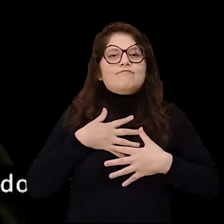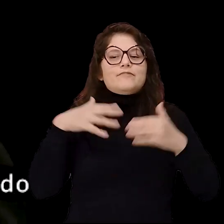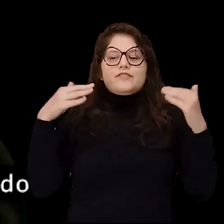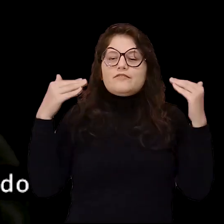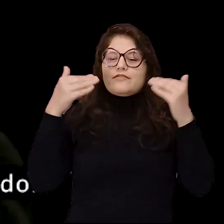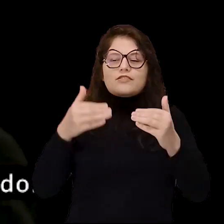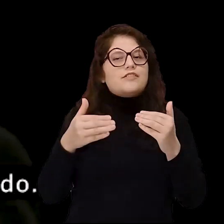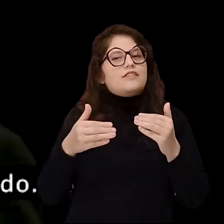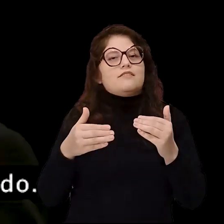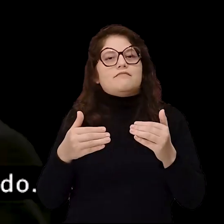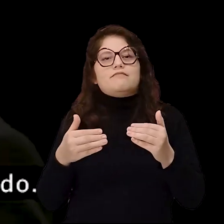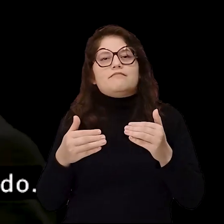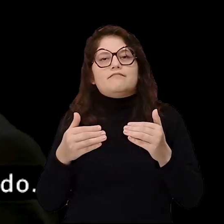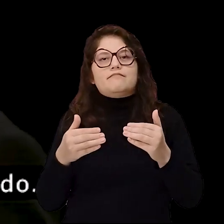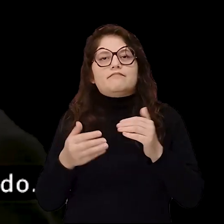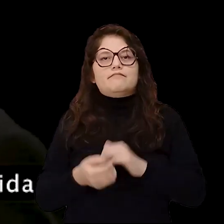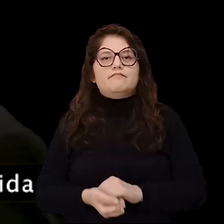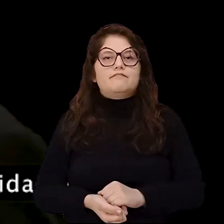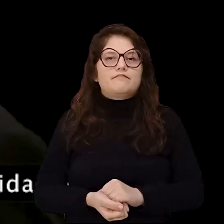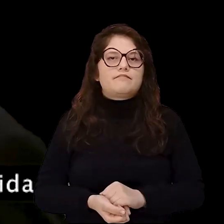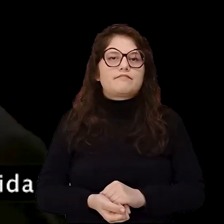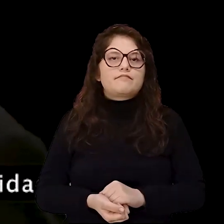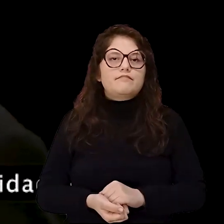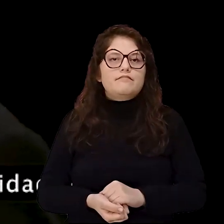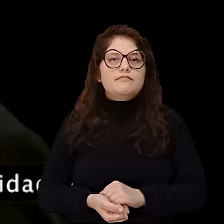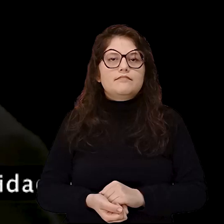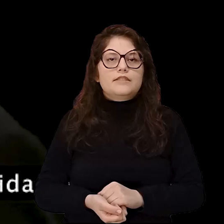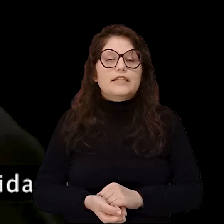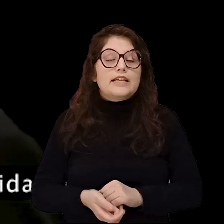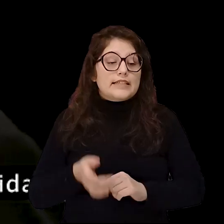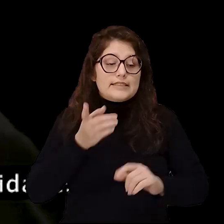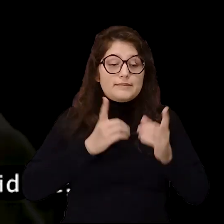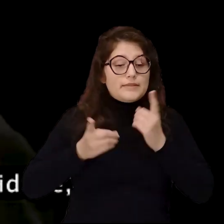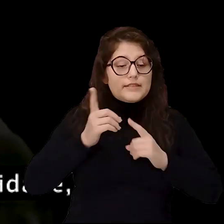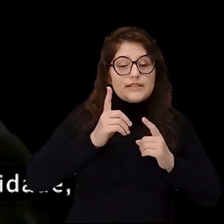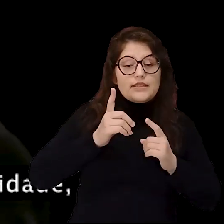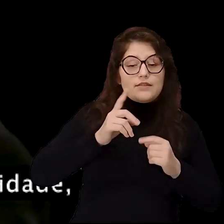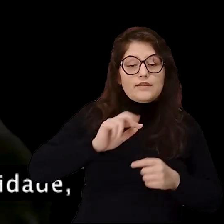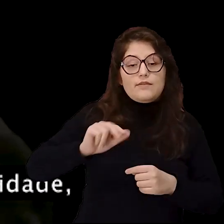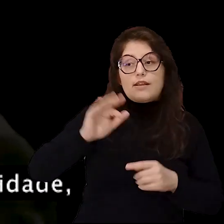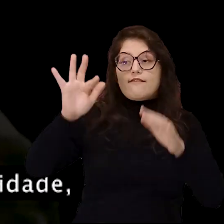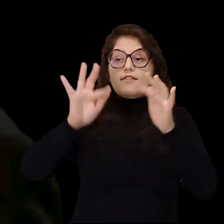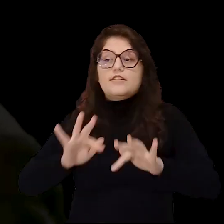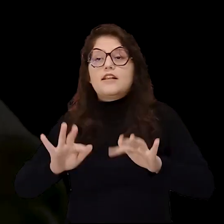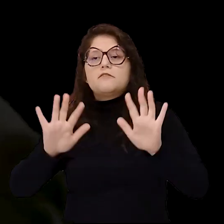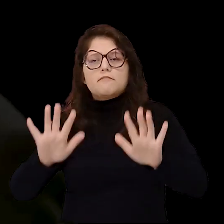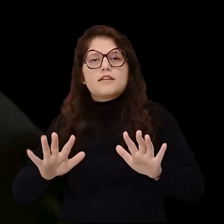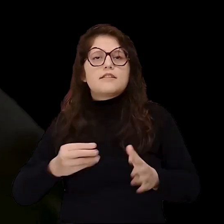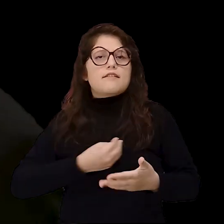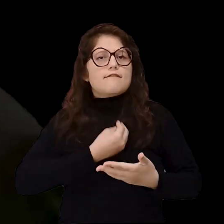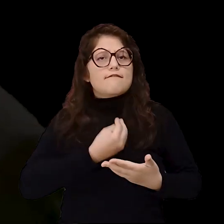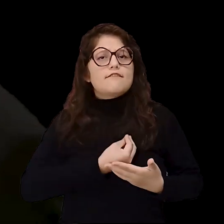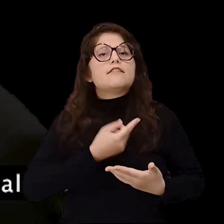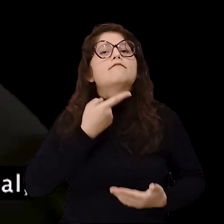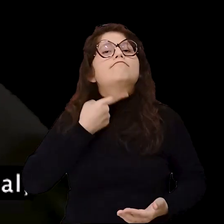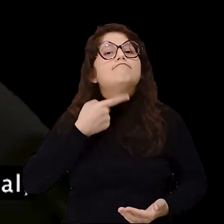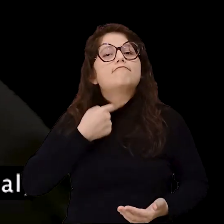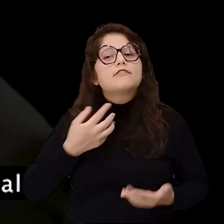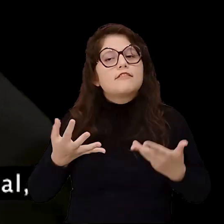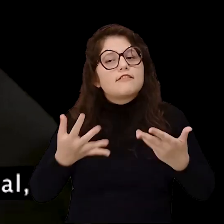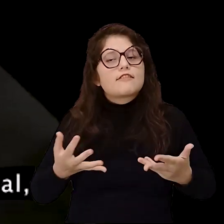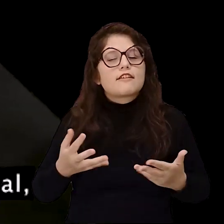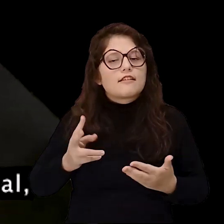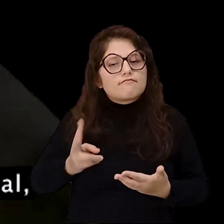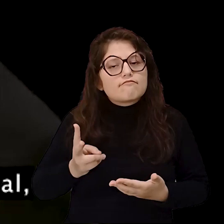intense and more focused way. The opposite of depression is not happiness, but vitality. And